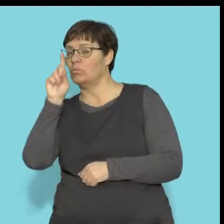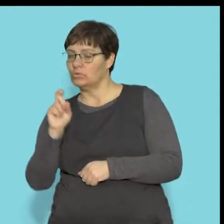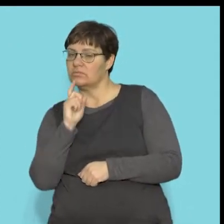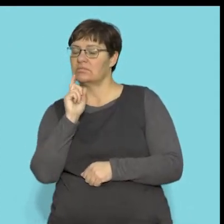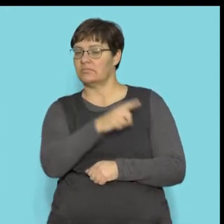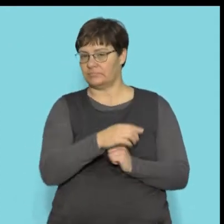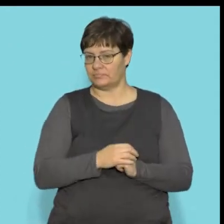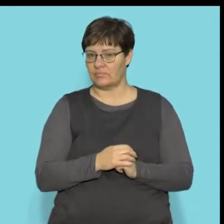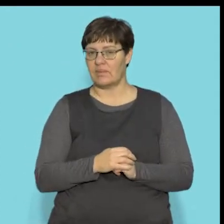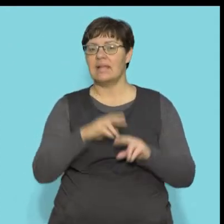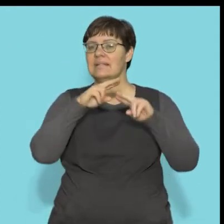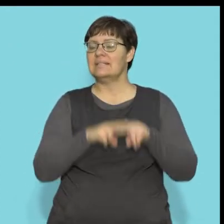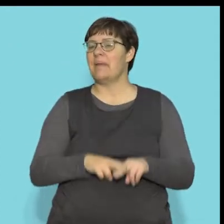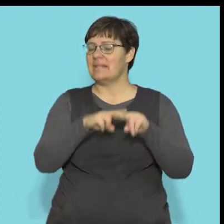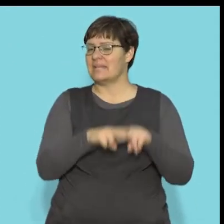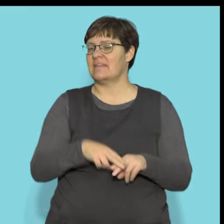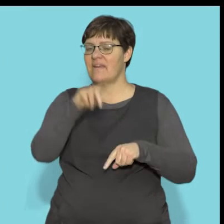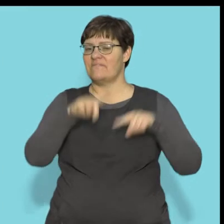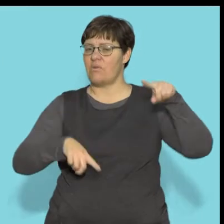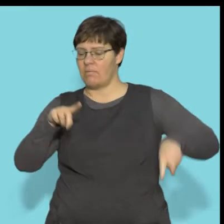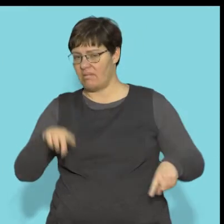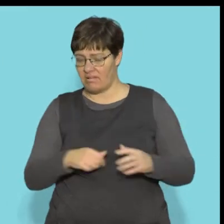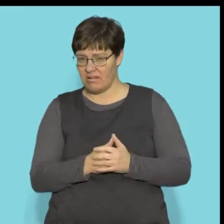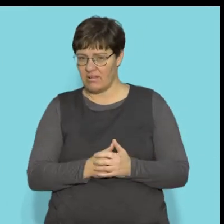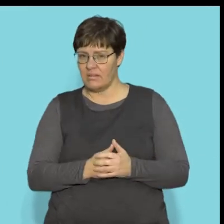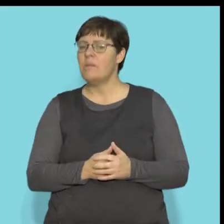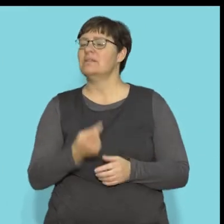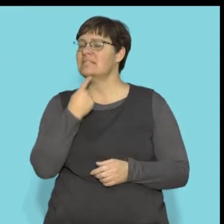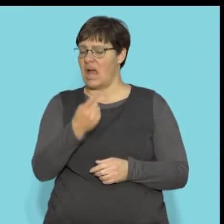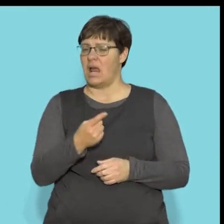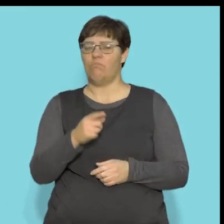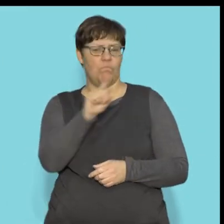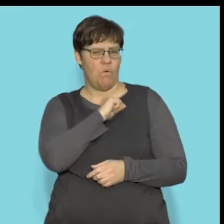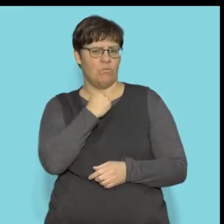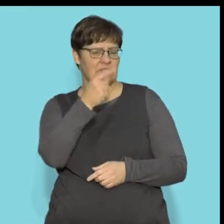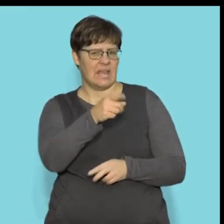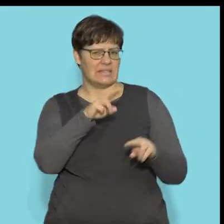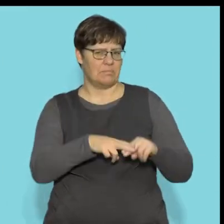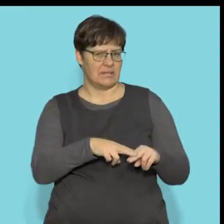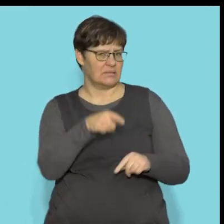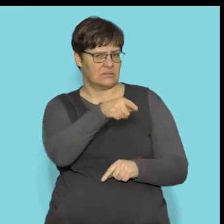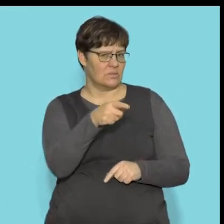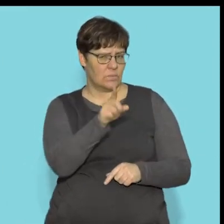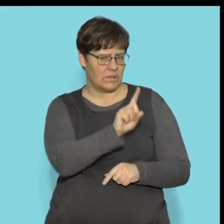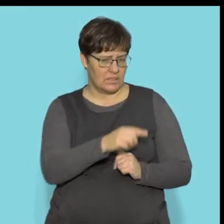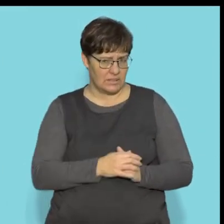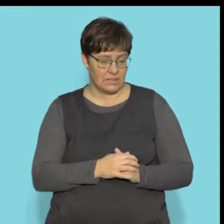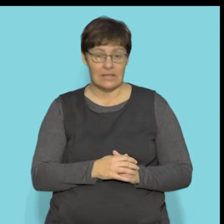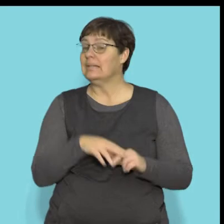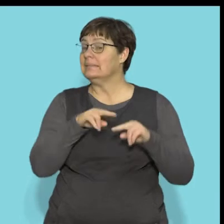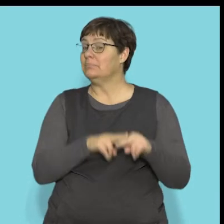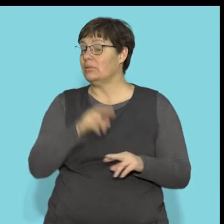is the dependent variable? And we need to give reasons for our answer. Remember that